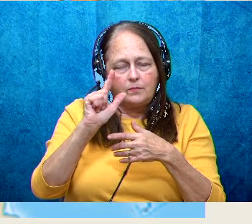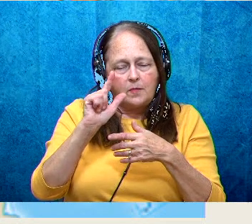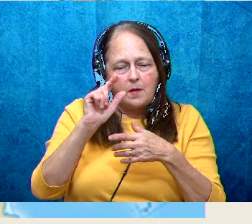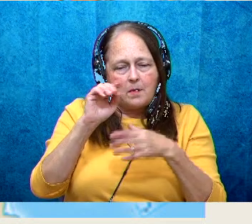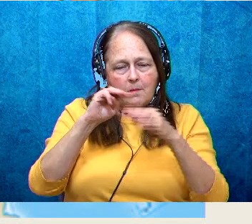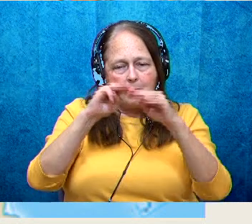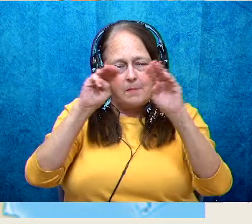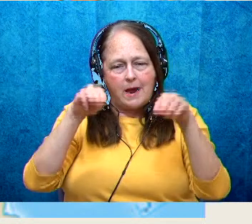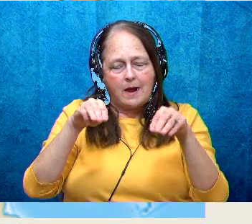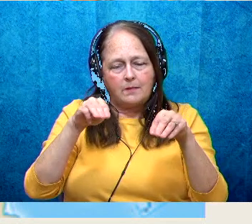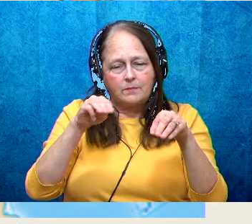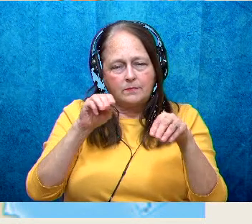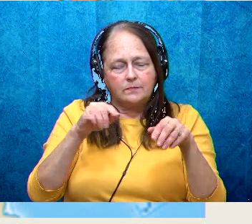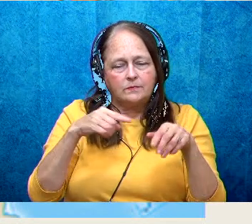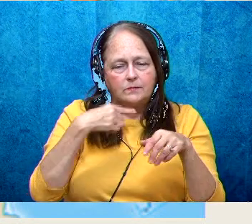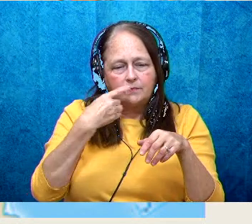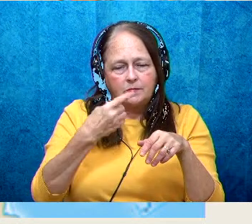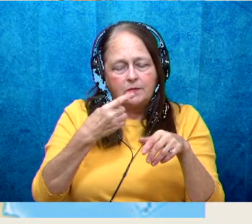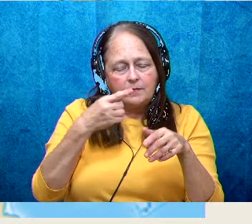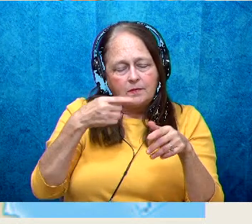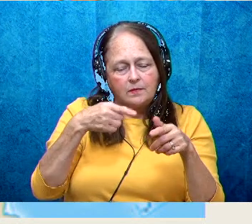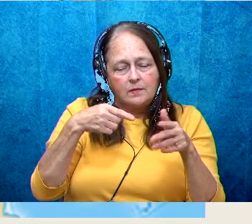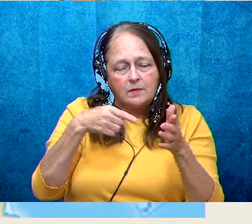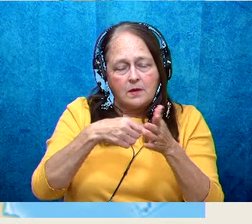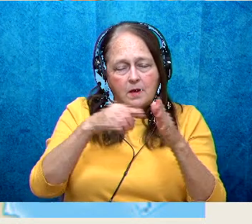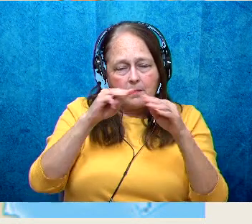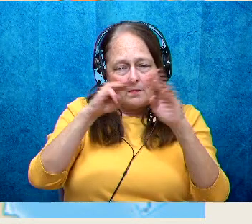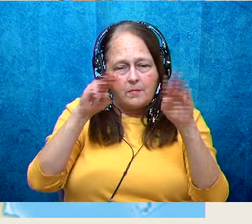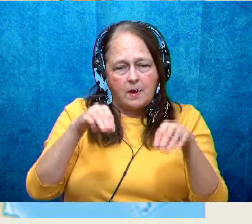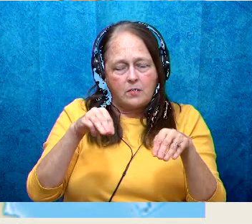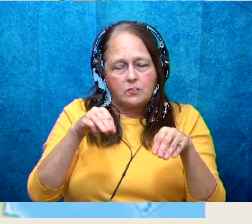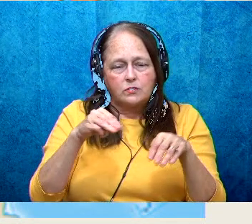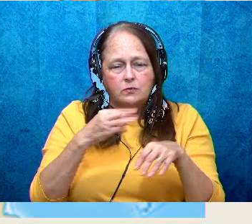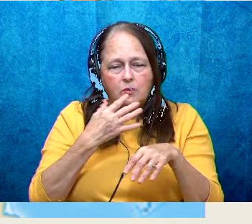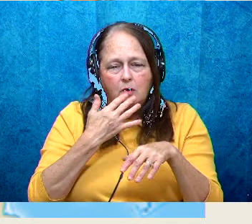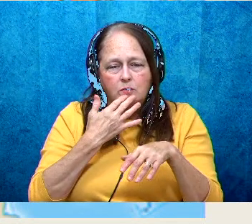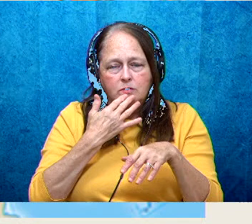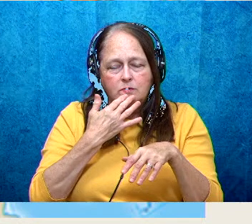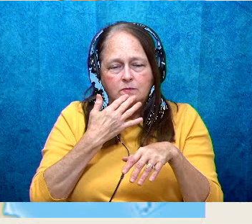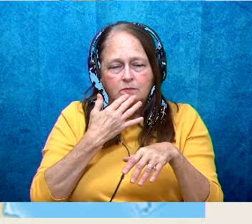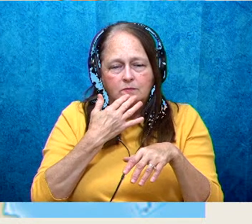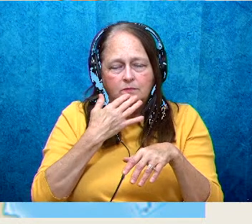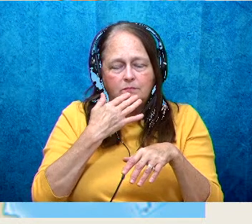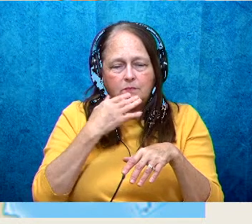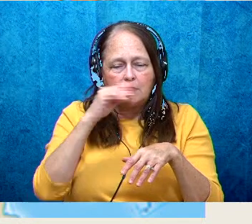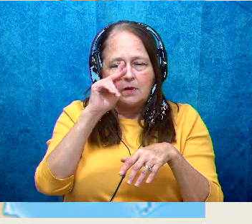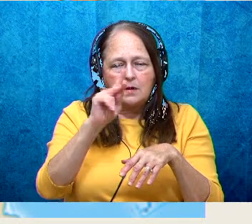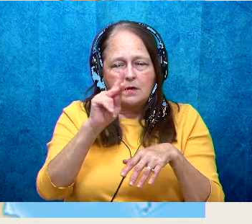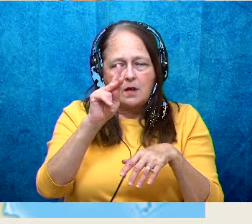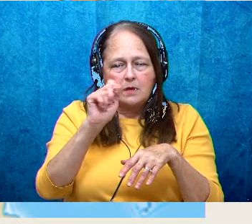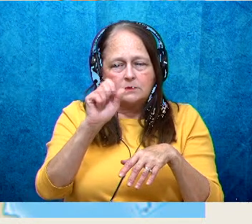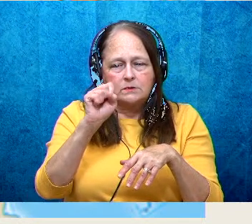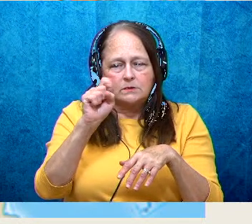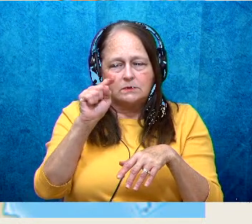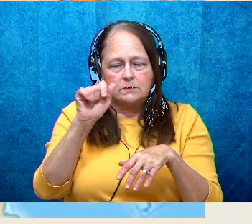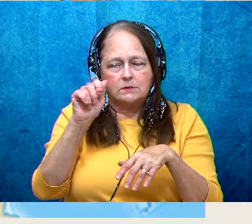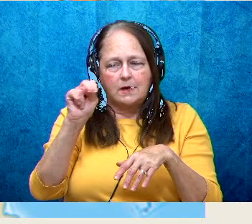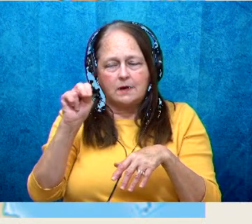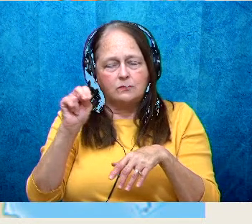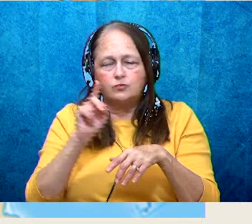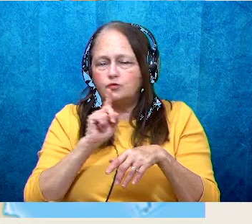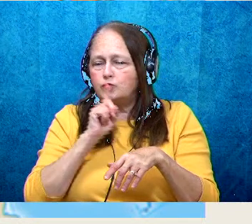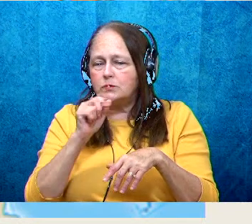republics. We can tell that this is a political map because of all the vibrant colors. Kazakhstan is not really purple in real life,